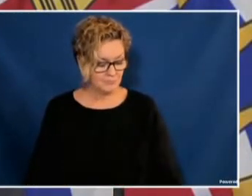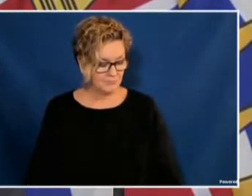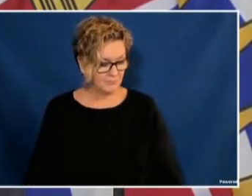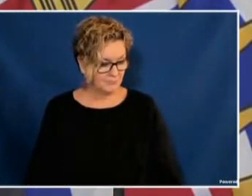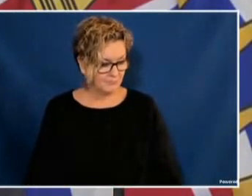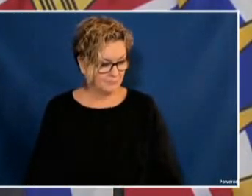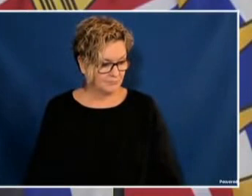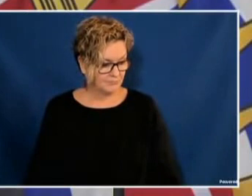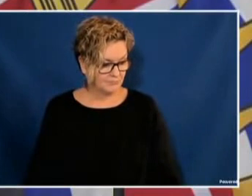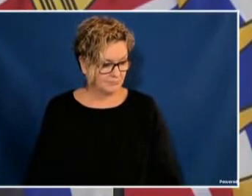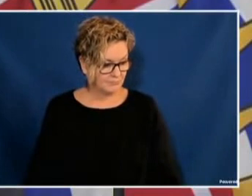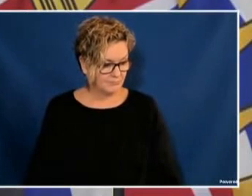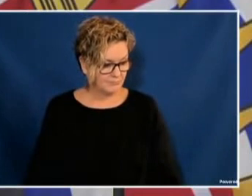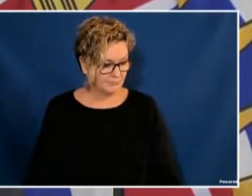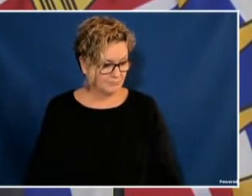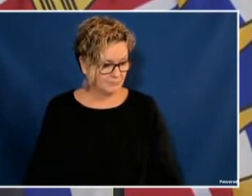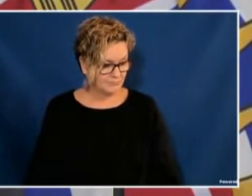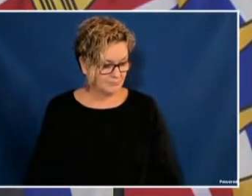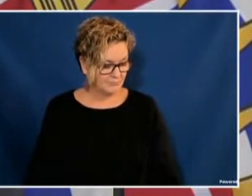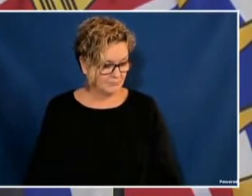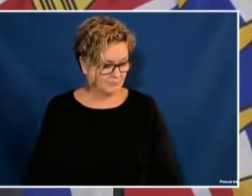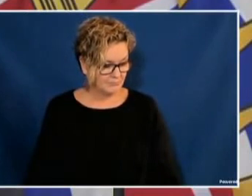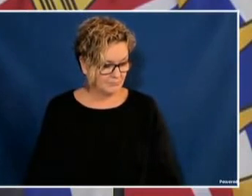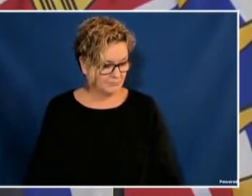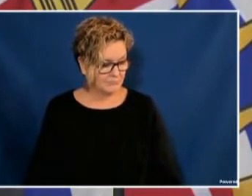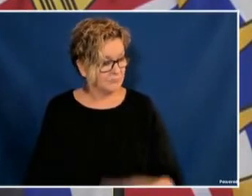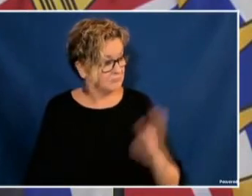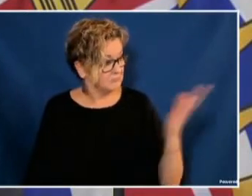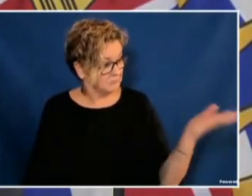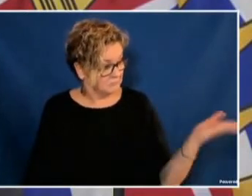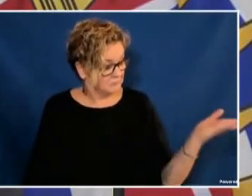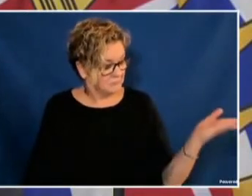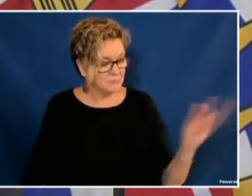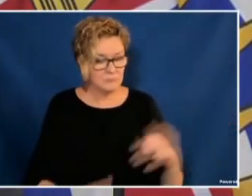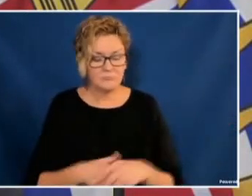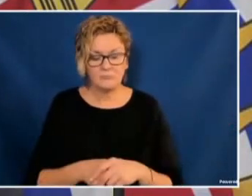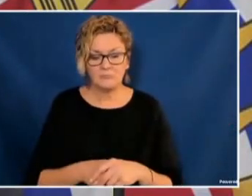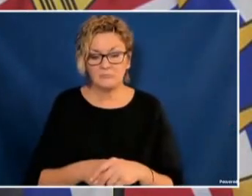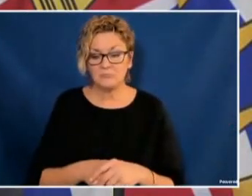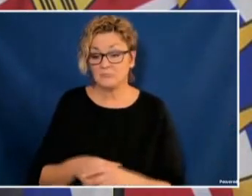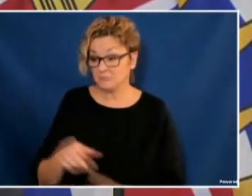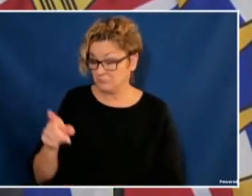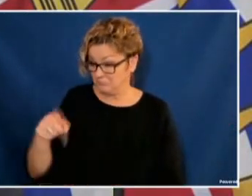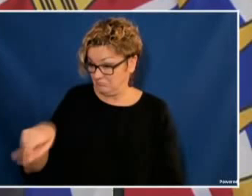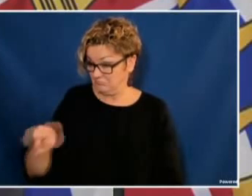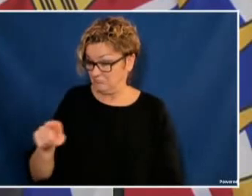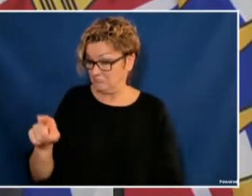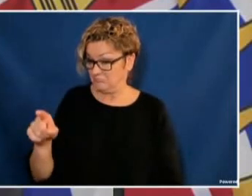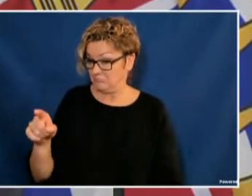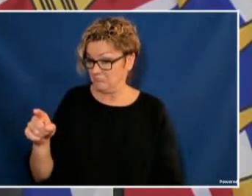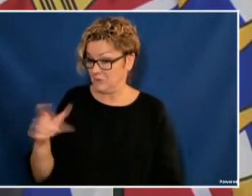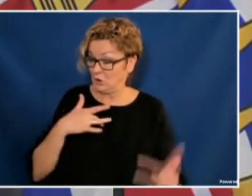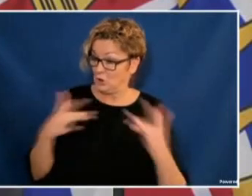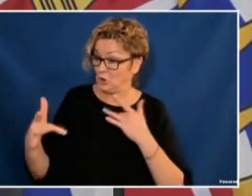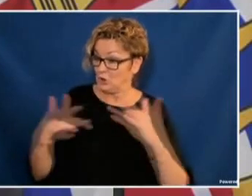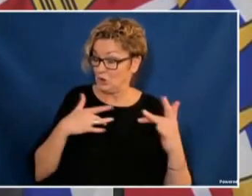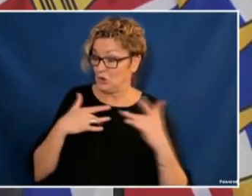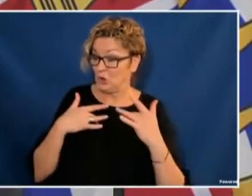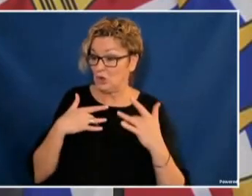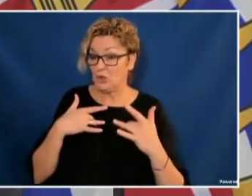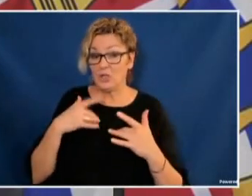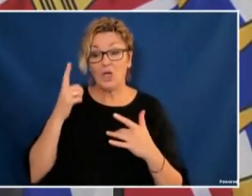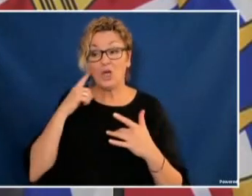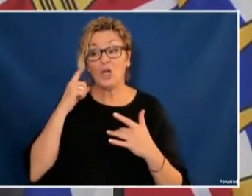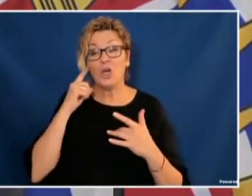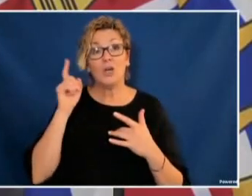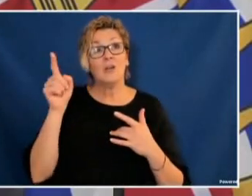regarding the outbreaks that have led to so many people dying over the weekend, can you please explain what is specifically being